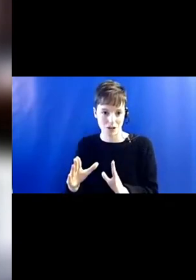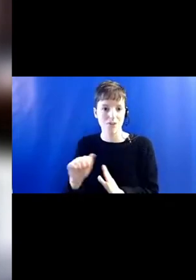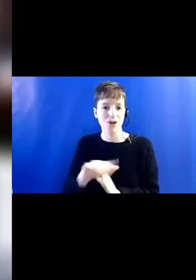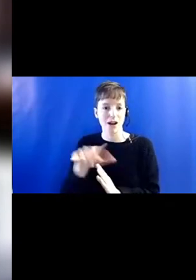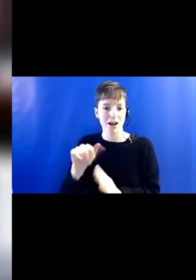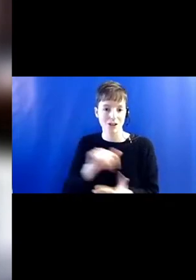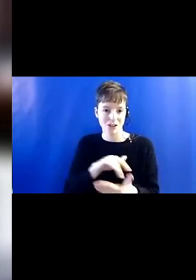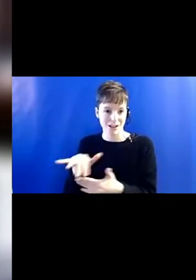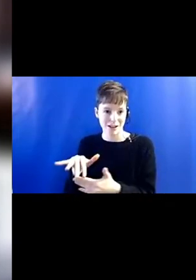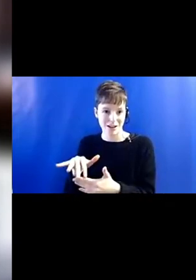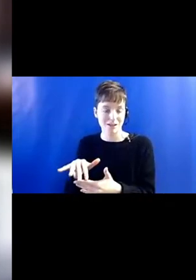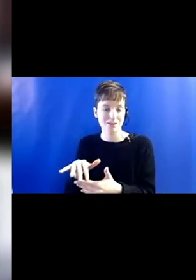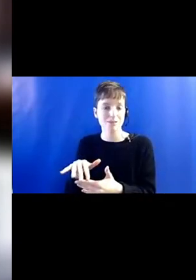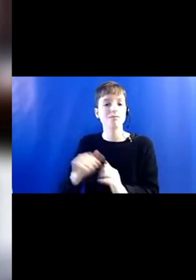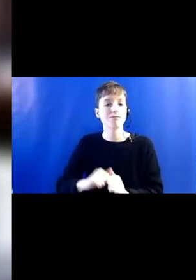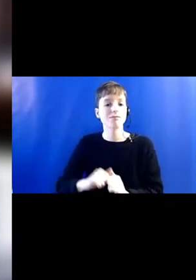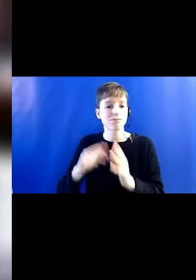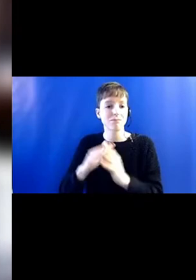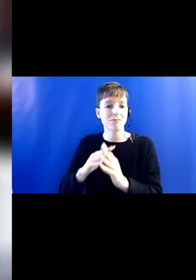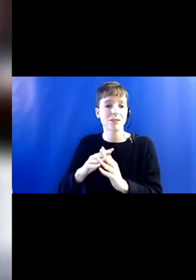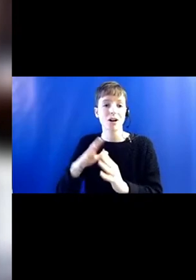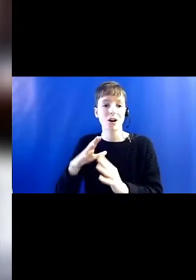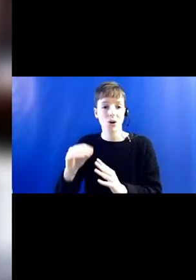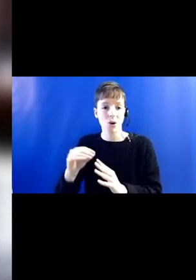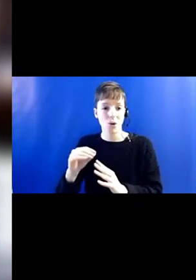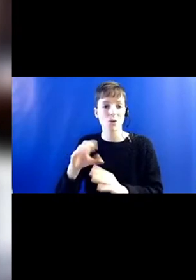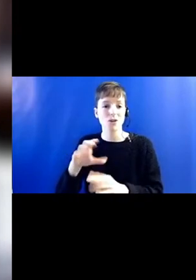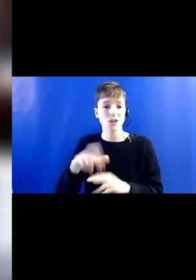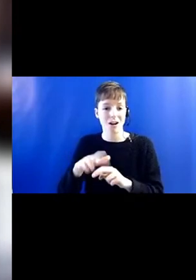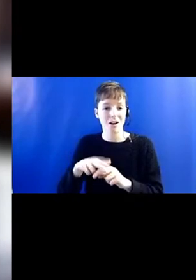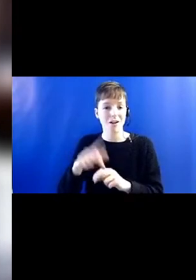in Buddhism, Foundation Program in Buddhism.